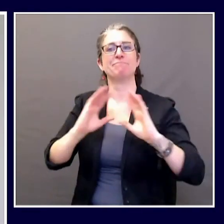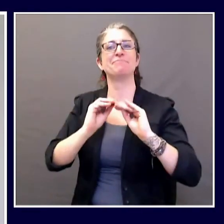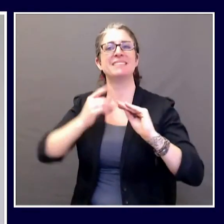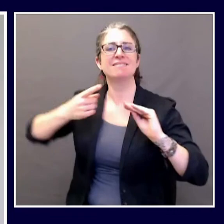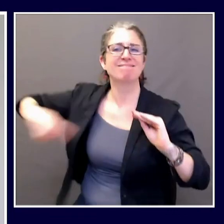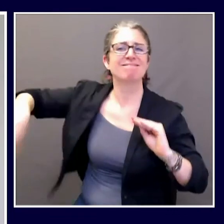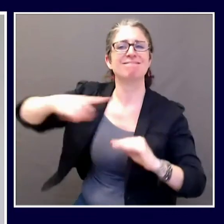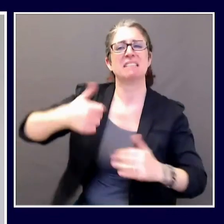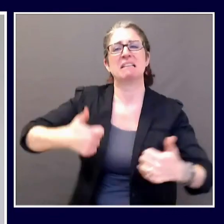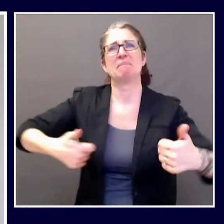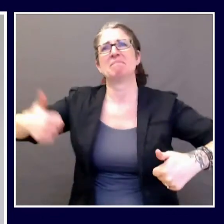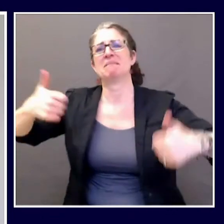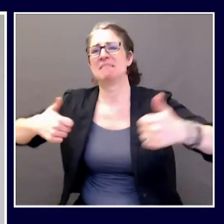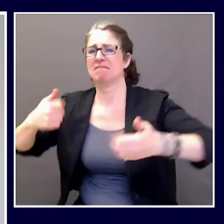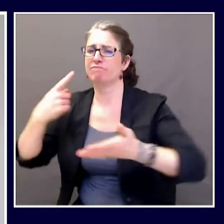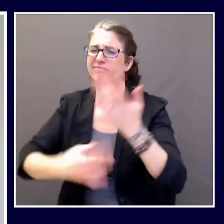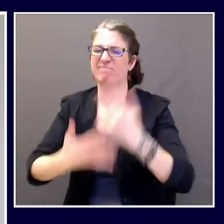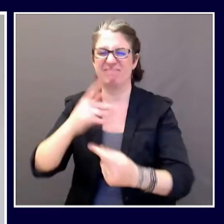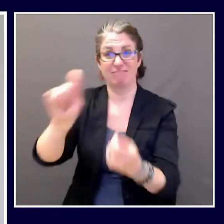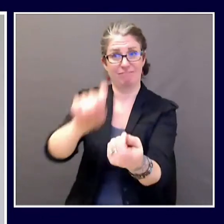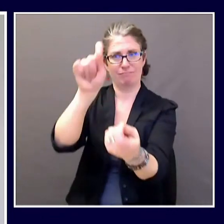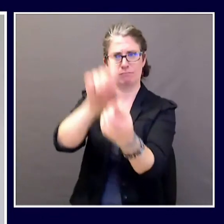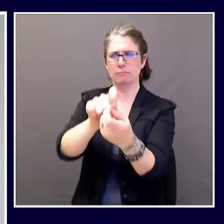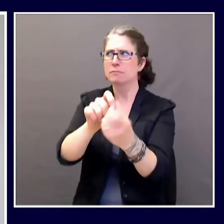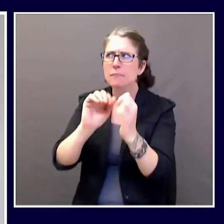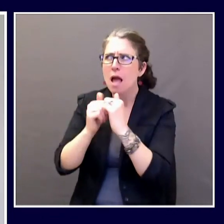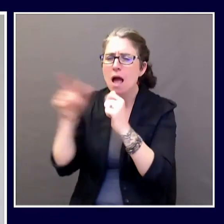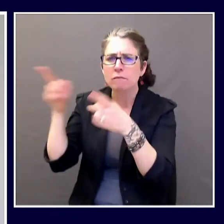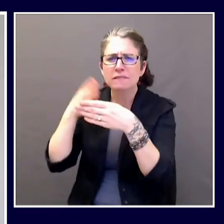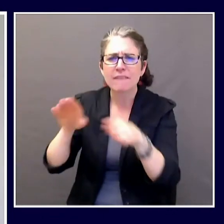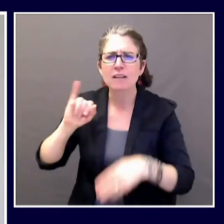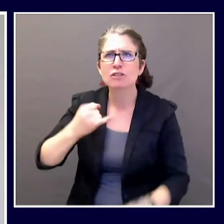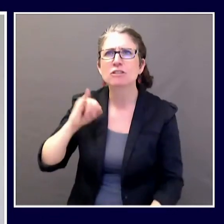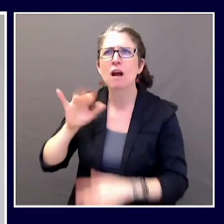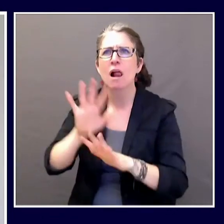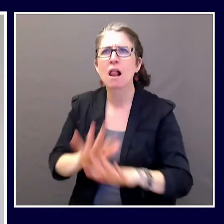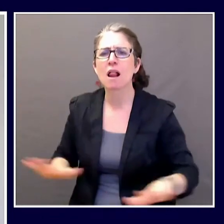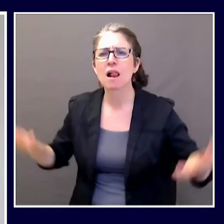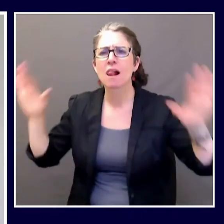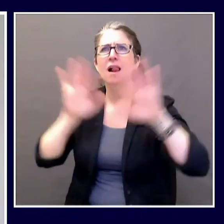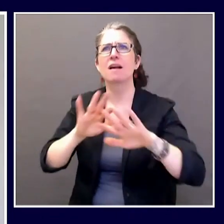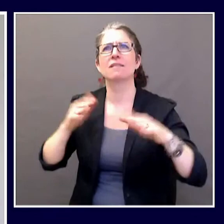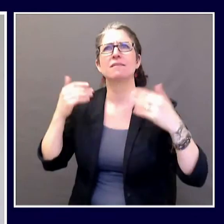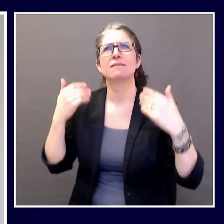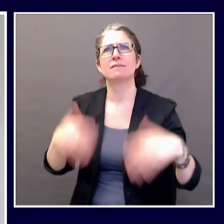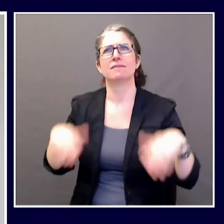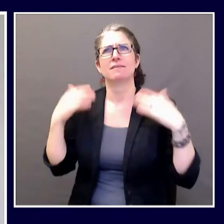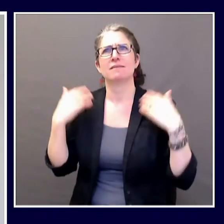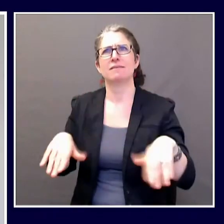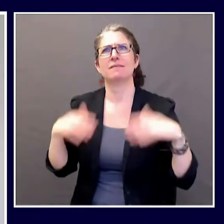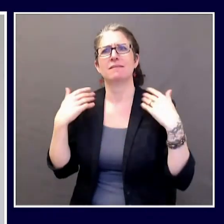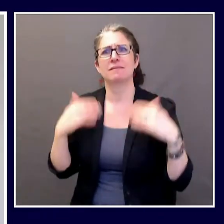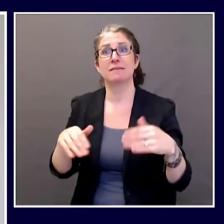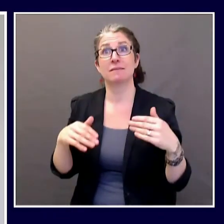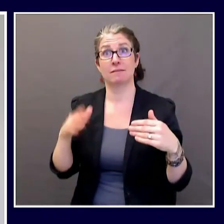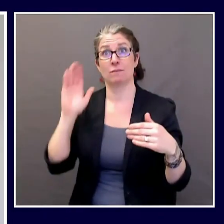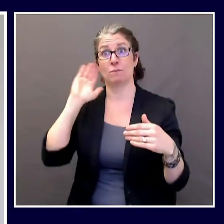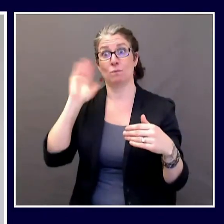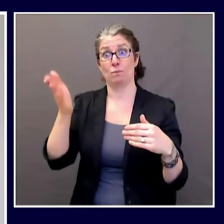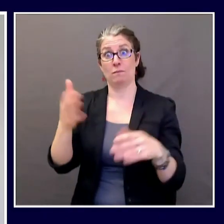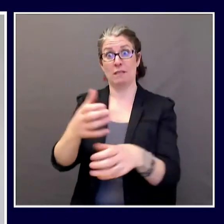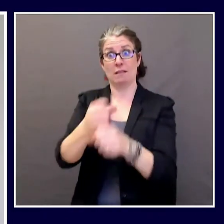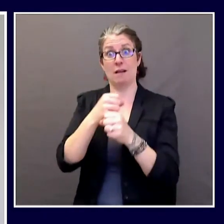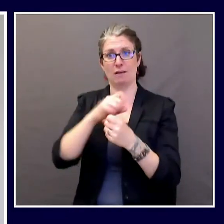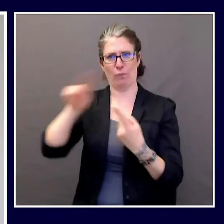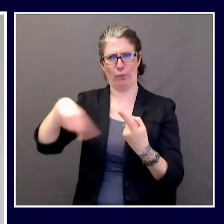purchase, what is the delivery timeline for that? It looks like it's a little bit further out, so it's not clear that that will be in the immediate term. Right now,